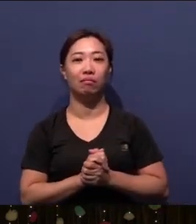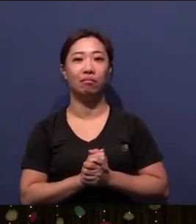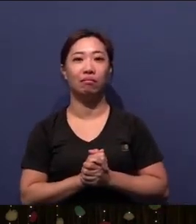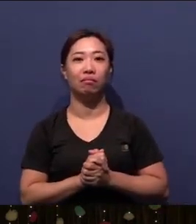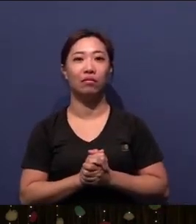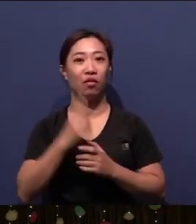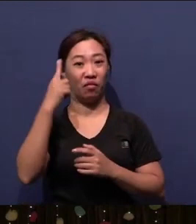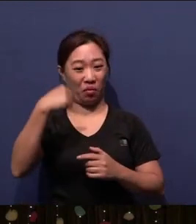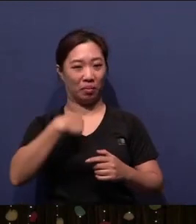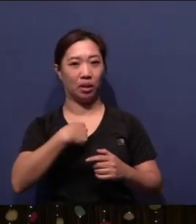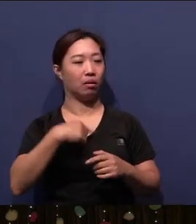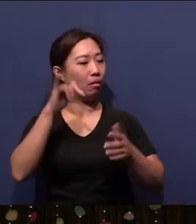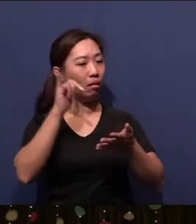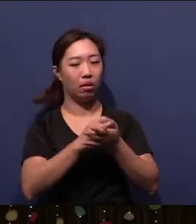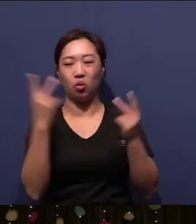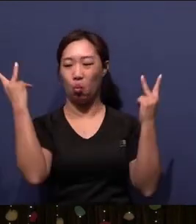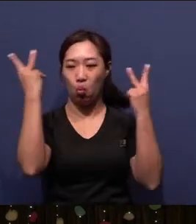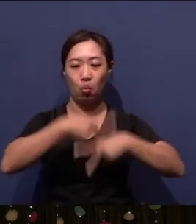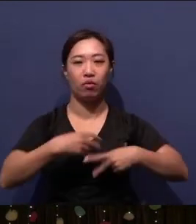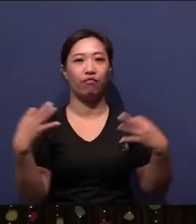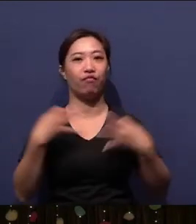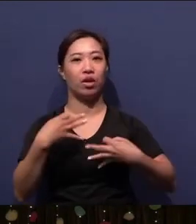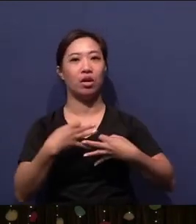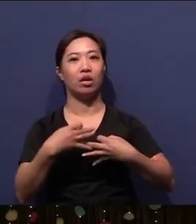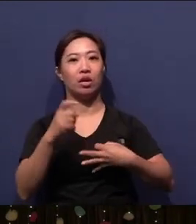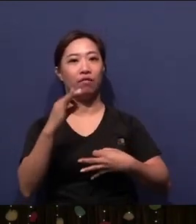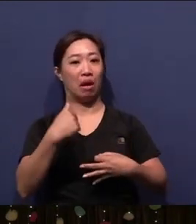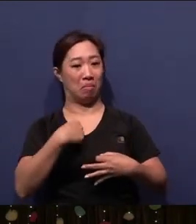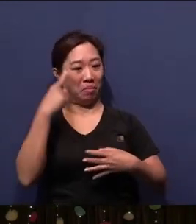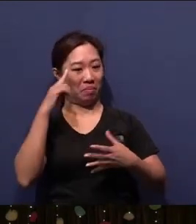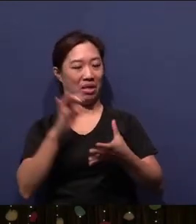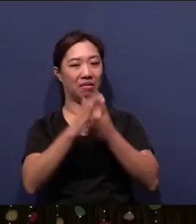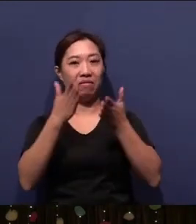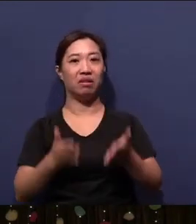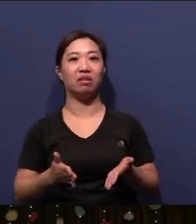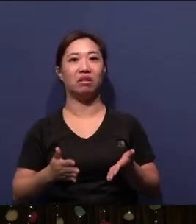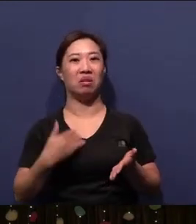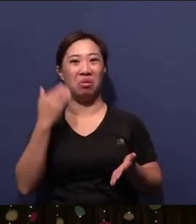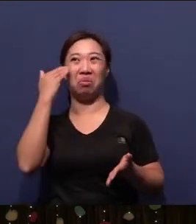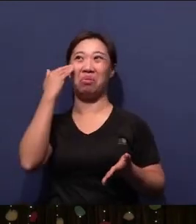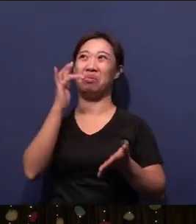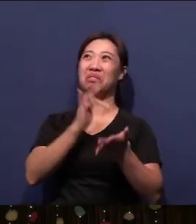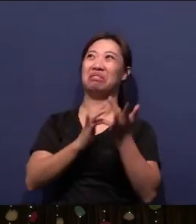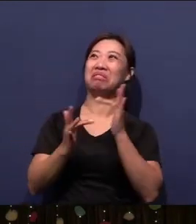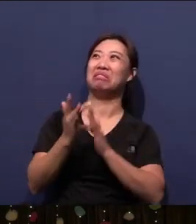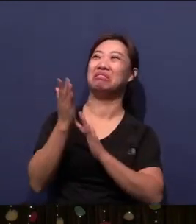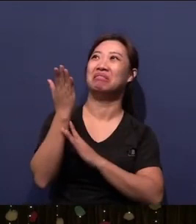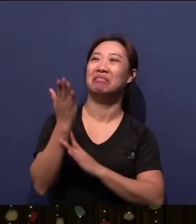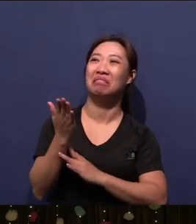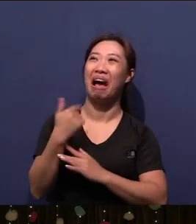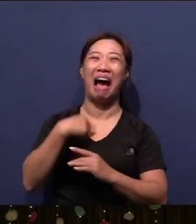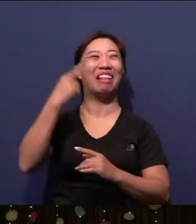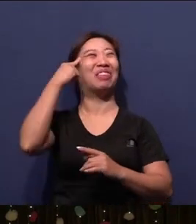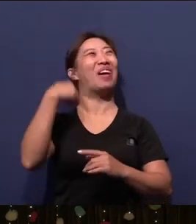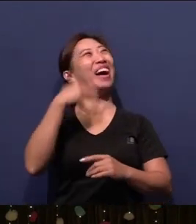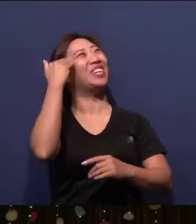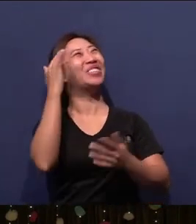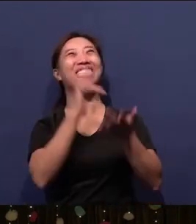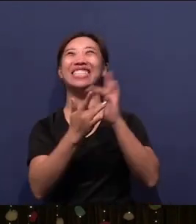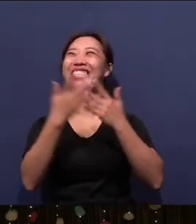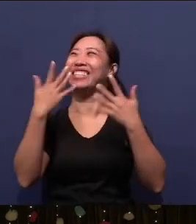For me, that is one of the worst fears for myself as a believer. To know Jesus, to think that I know Jesus all my